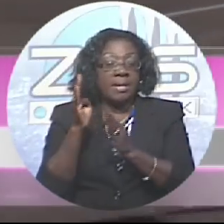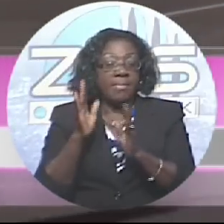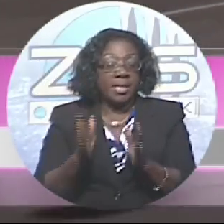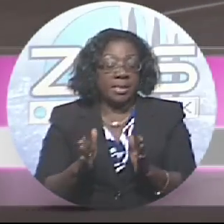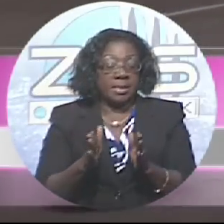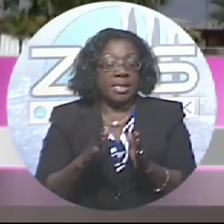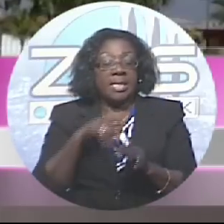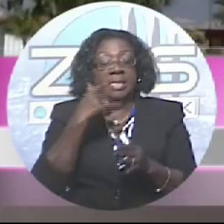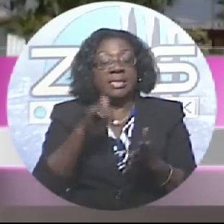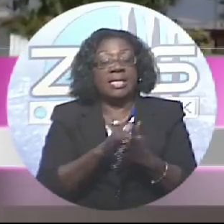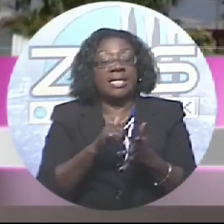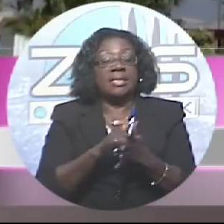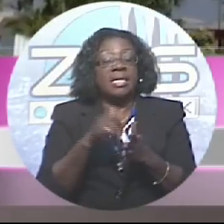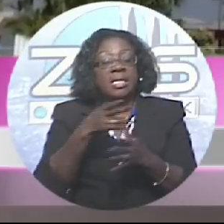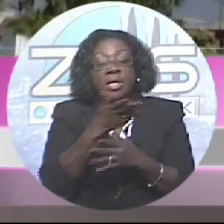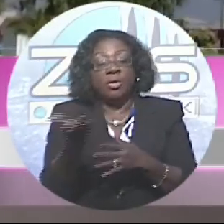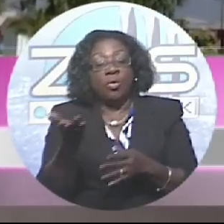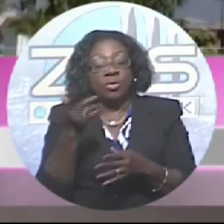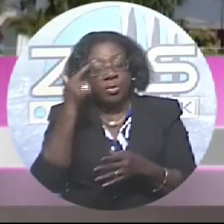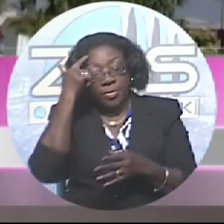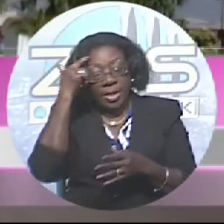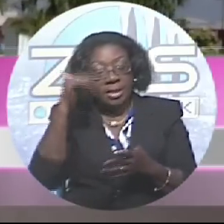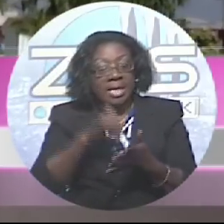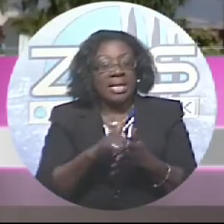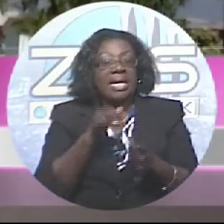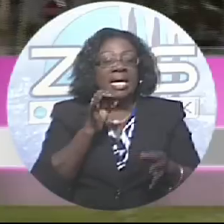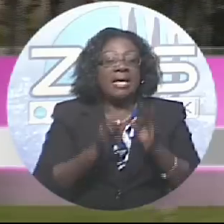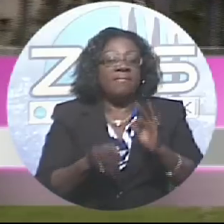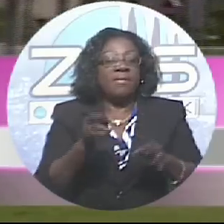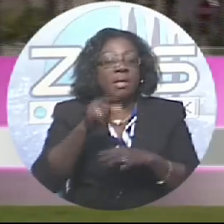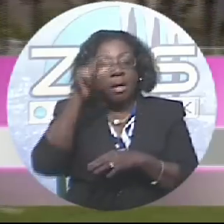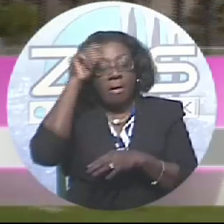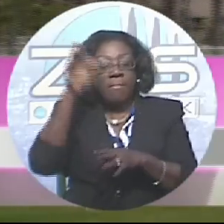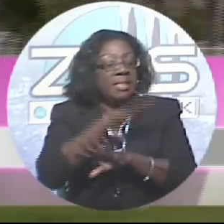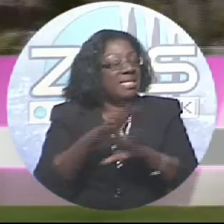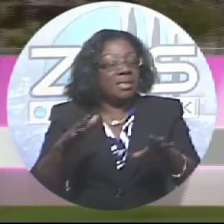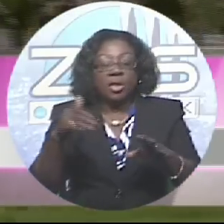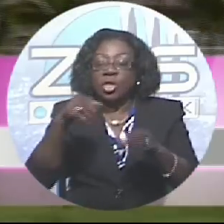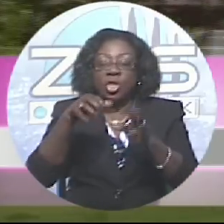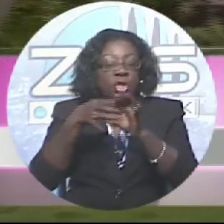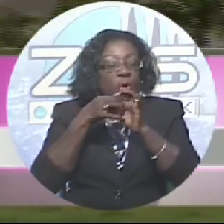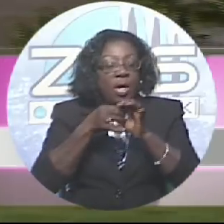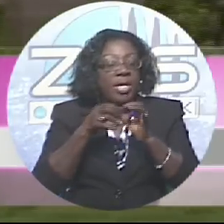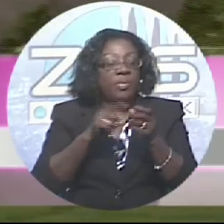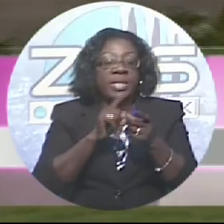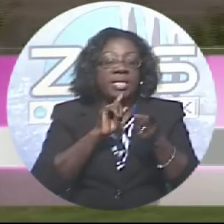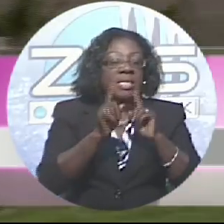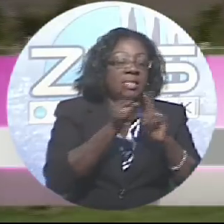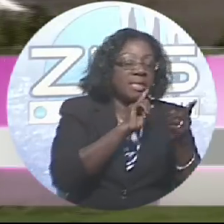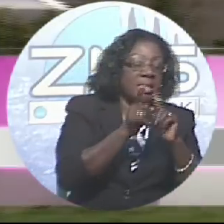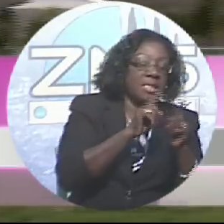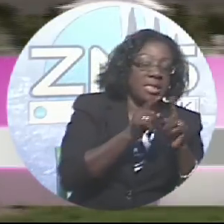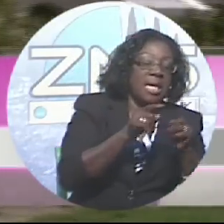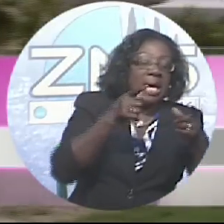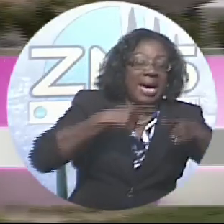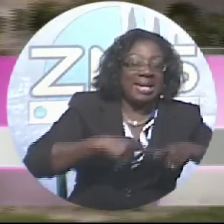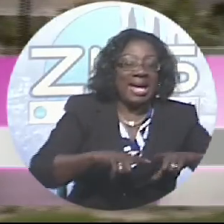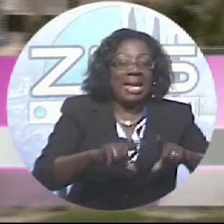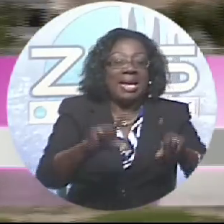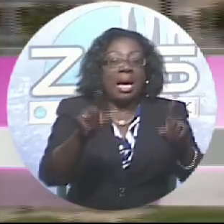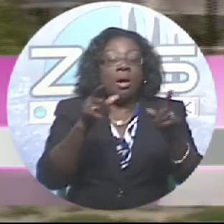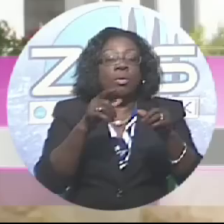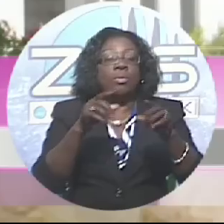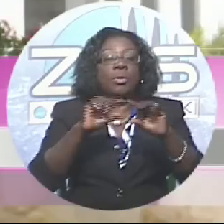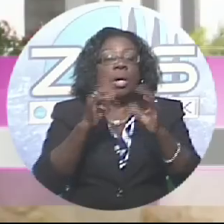that had the government refrained from getting involved in the Baha issues and allowed the company to proceed with its Chapter